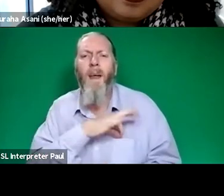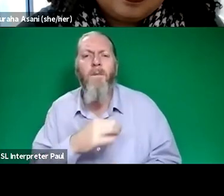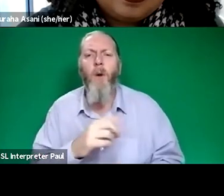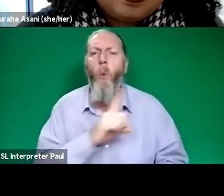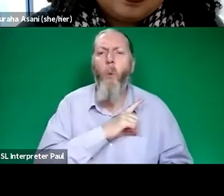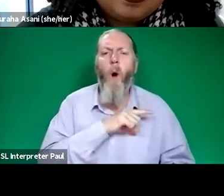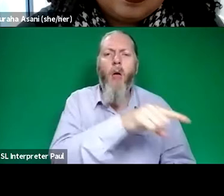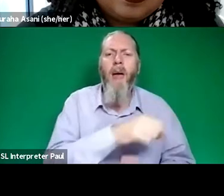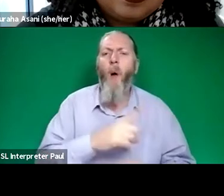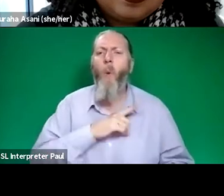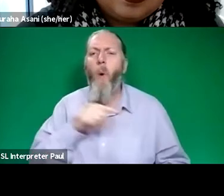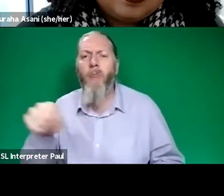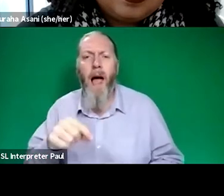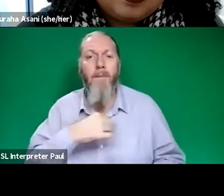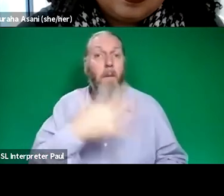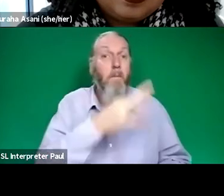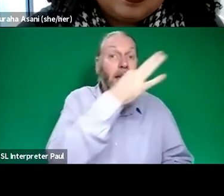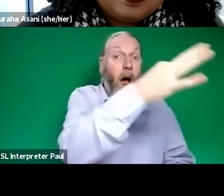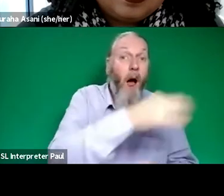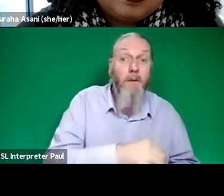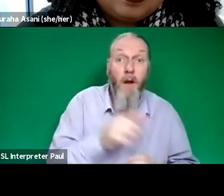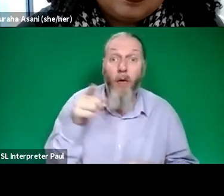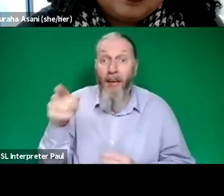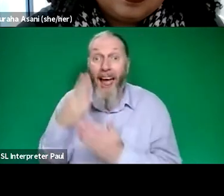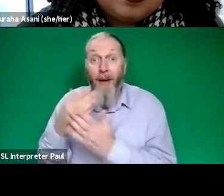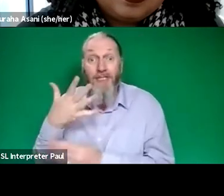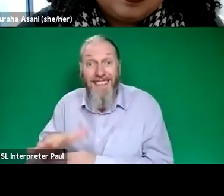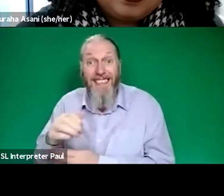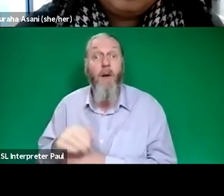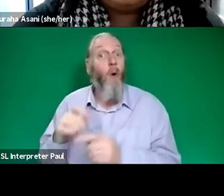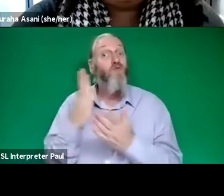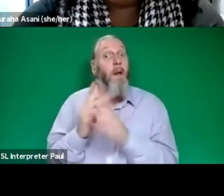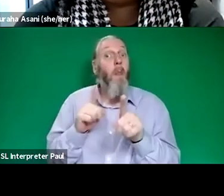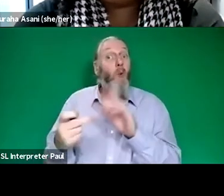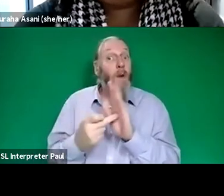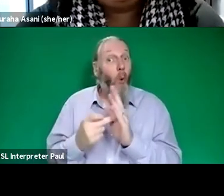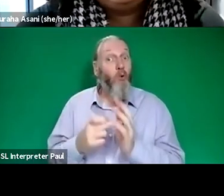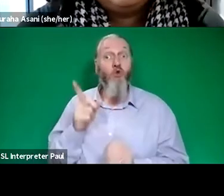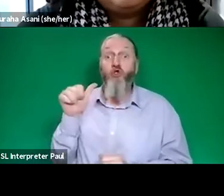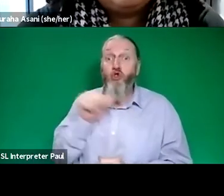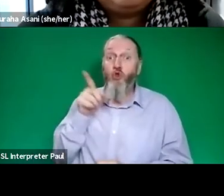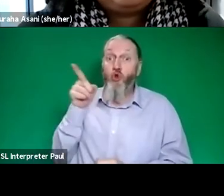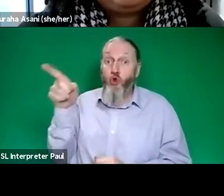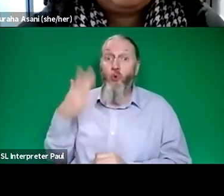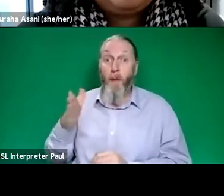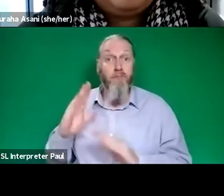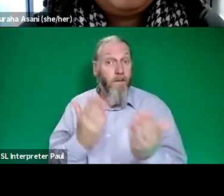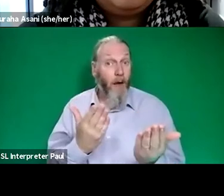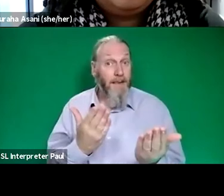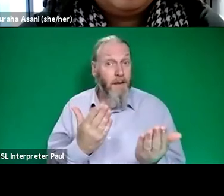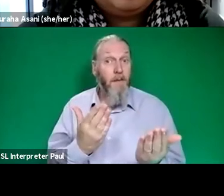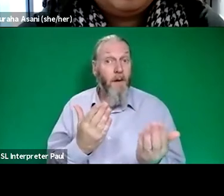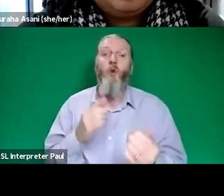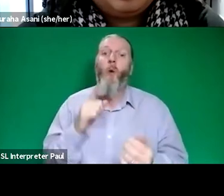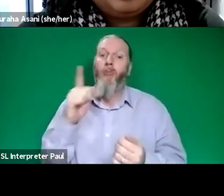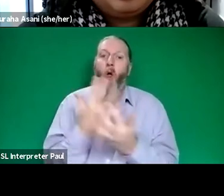ask them? Do they need this? And more importantly, do they need this from you? These are some of the questions that I'm working on right now in Clusters.